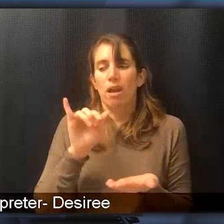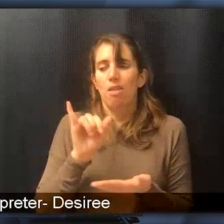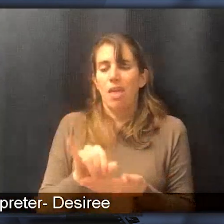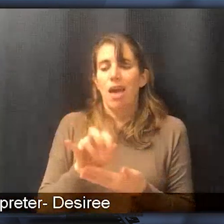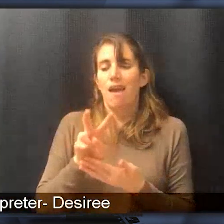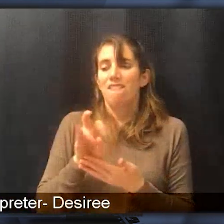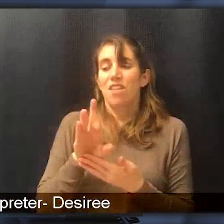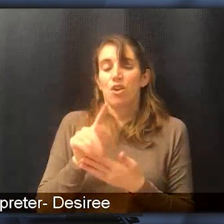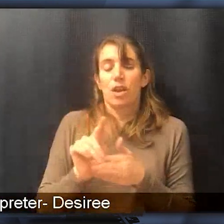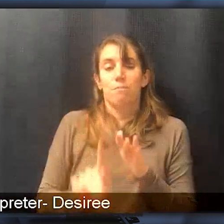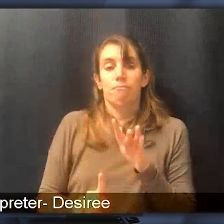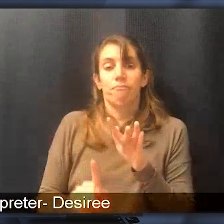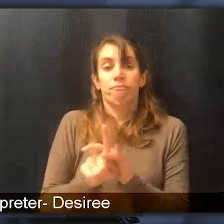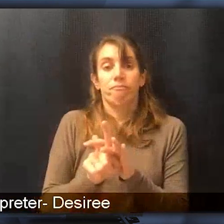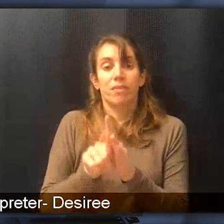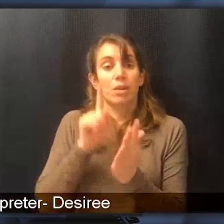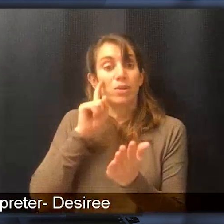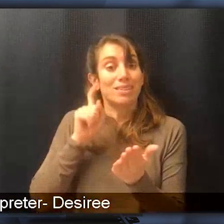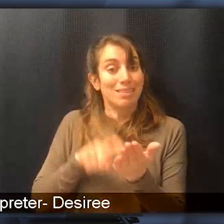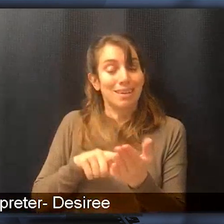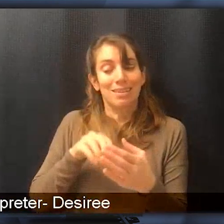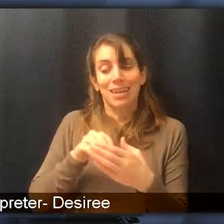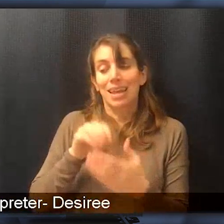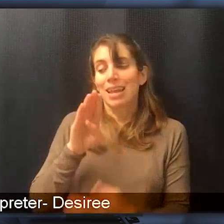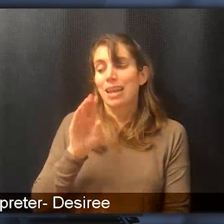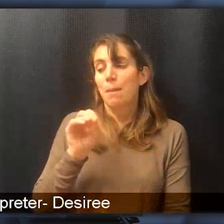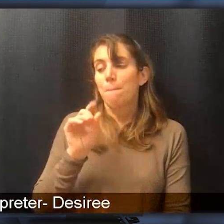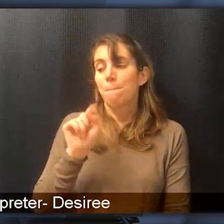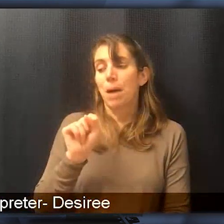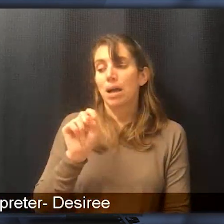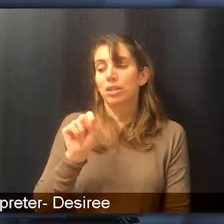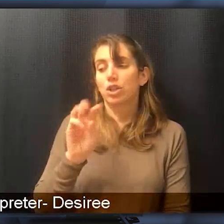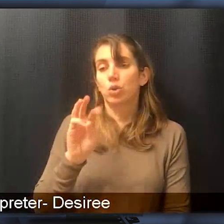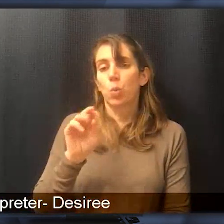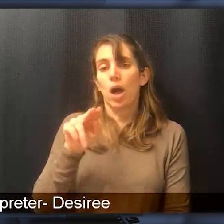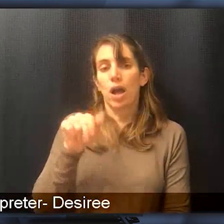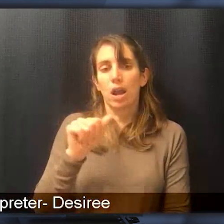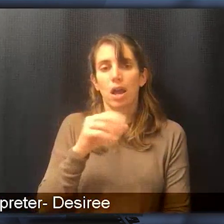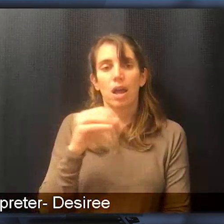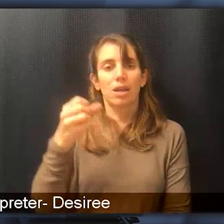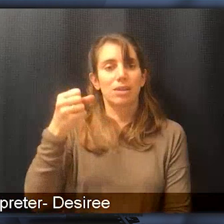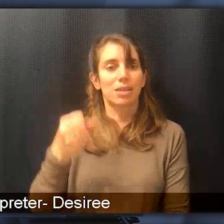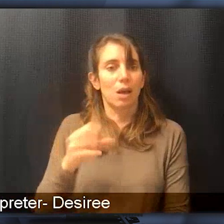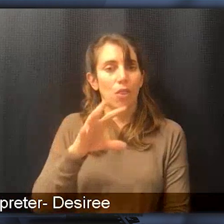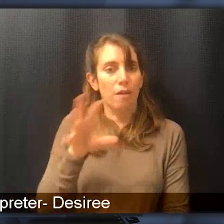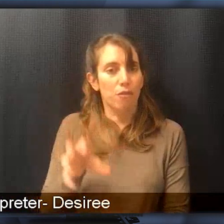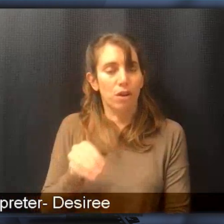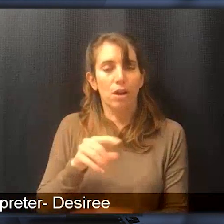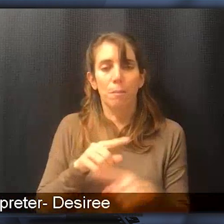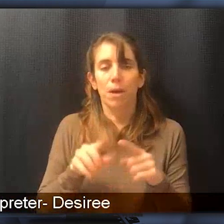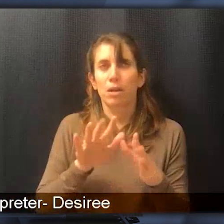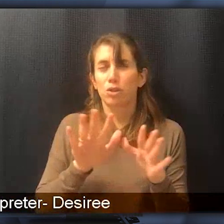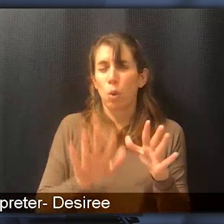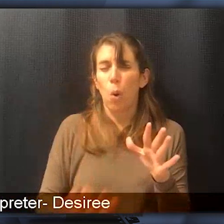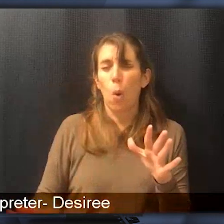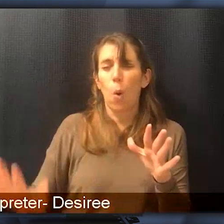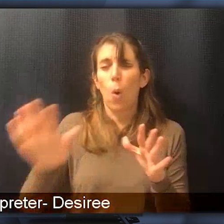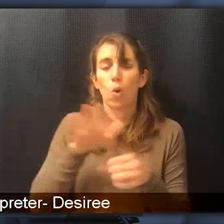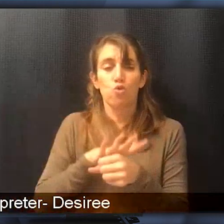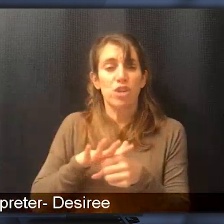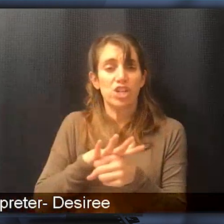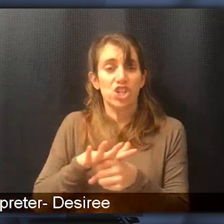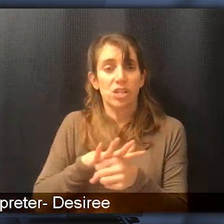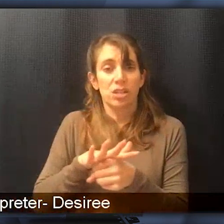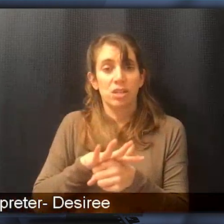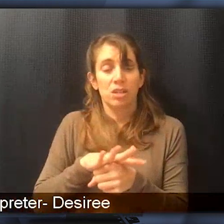originated. It was detected first in Botswana and South Africa, but it is an entire region in which we are not, as a